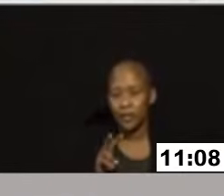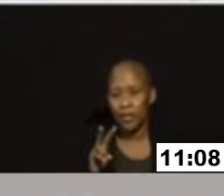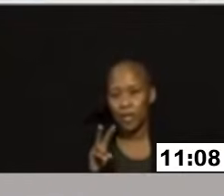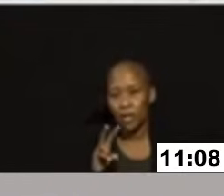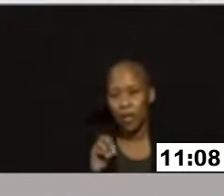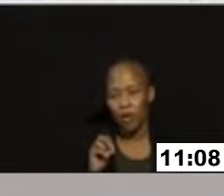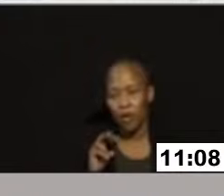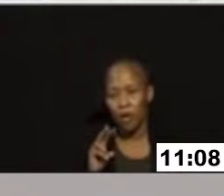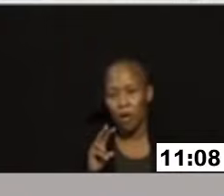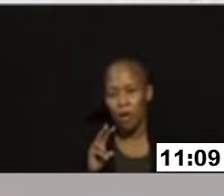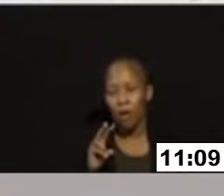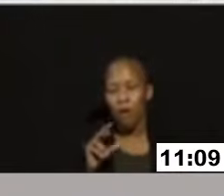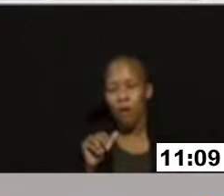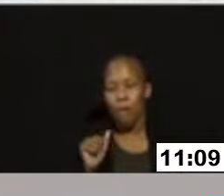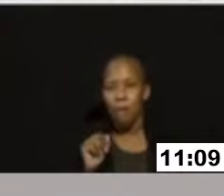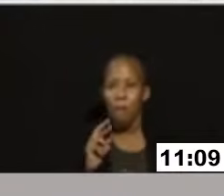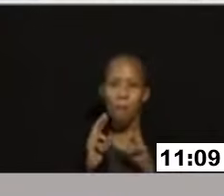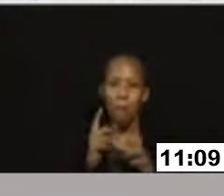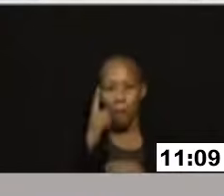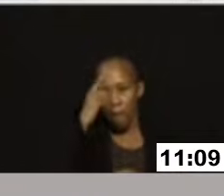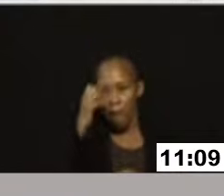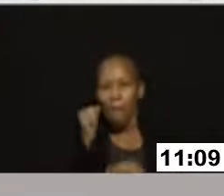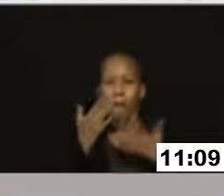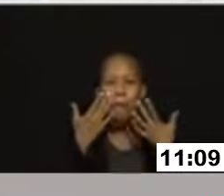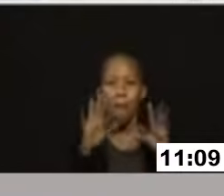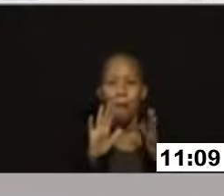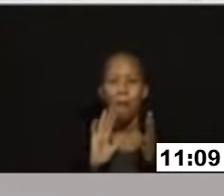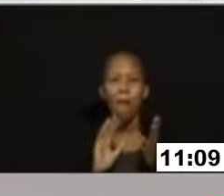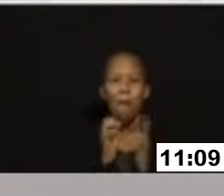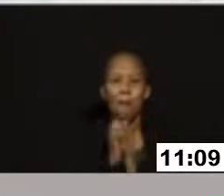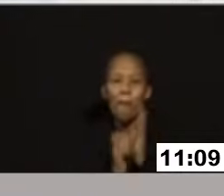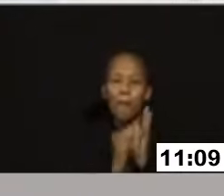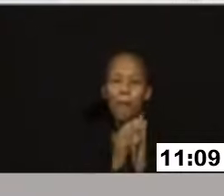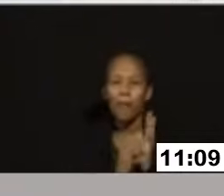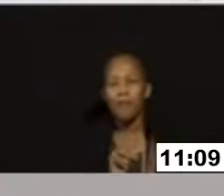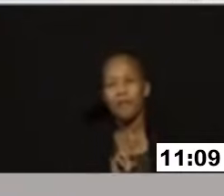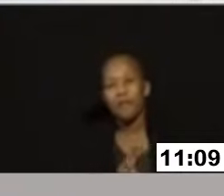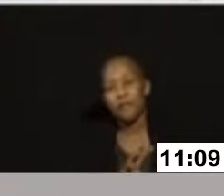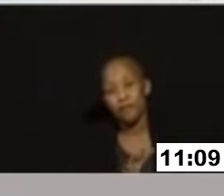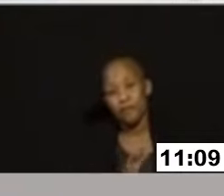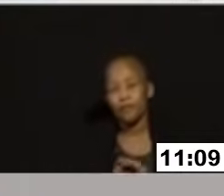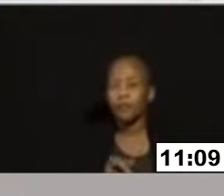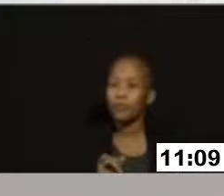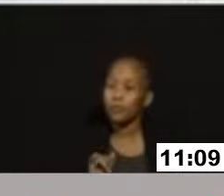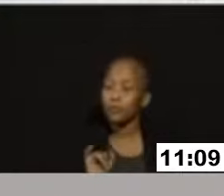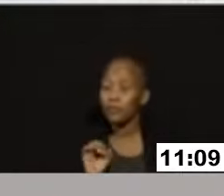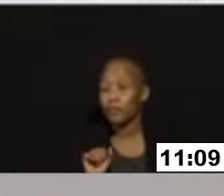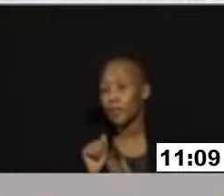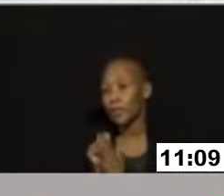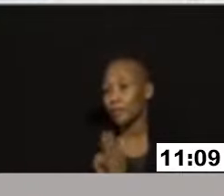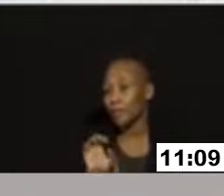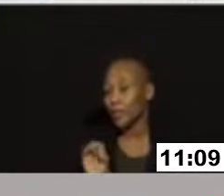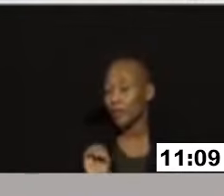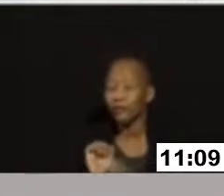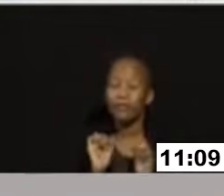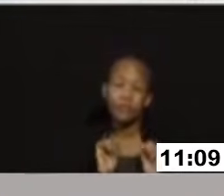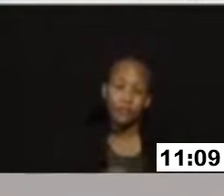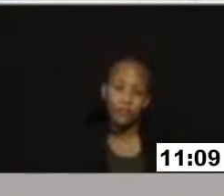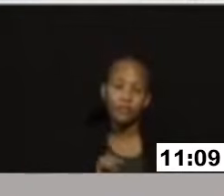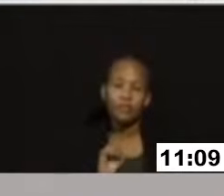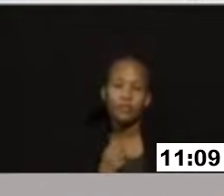2026. You have that statement before you. That's correct. What I propose to do is just to give you a chance